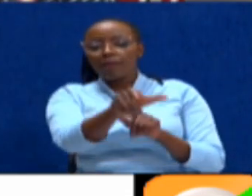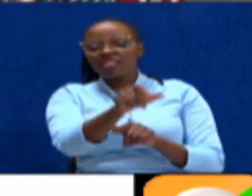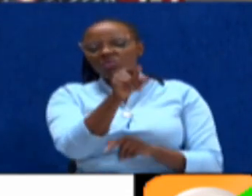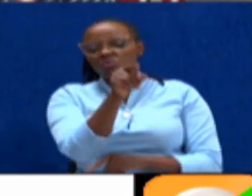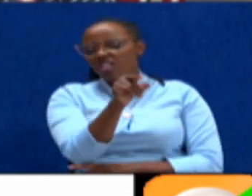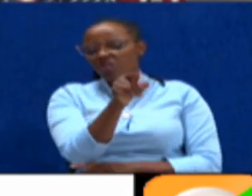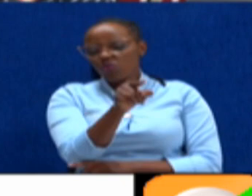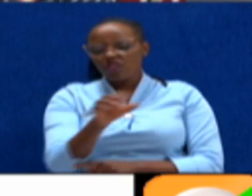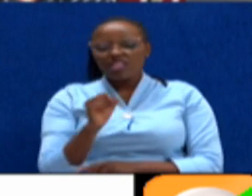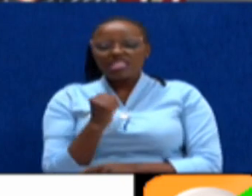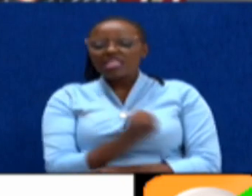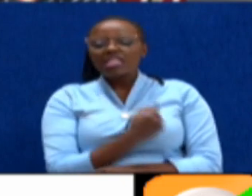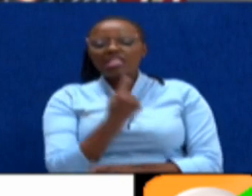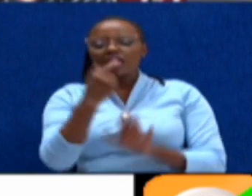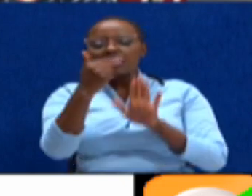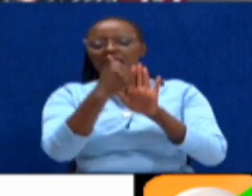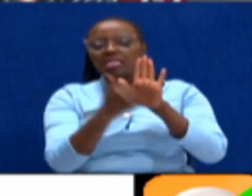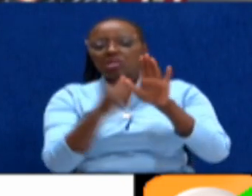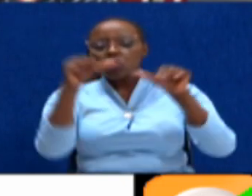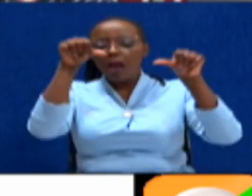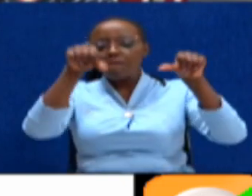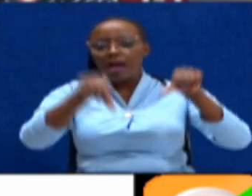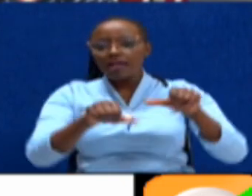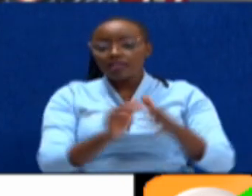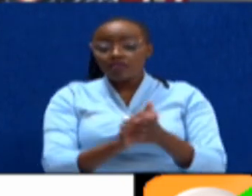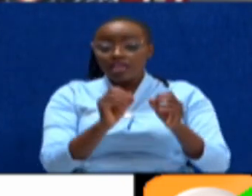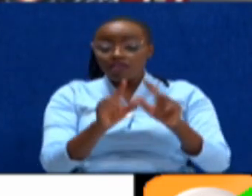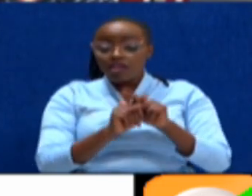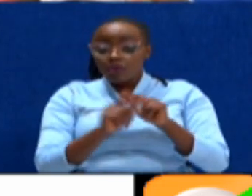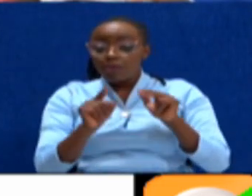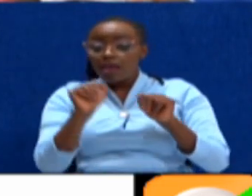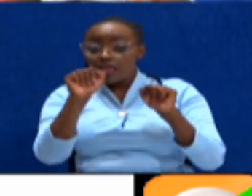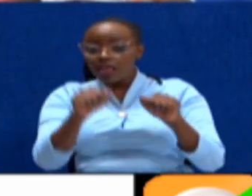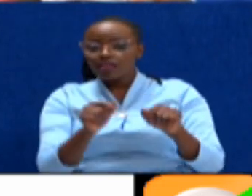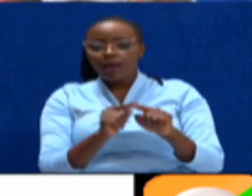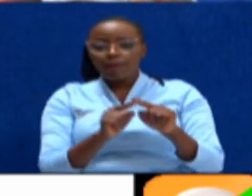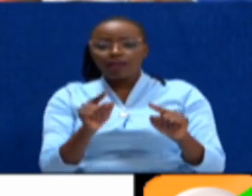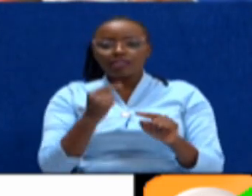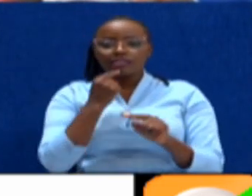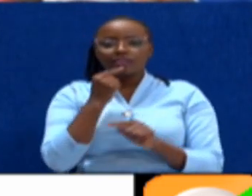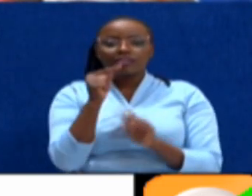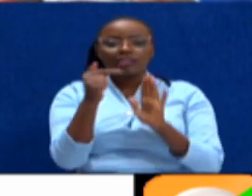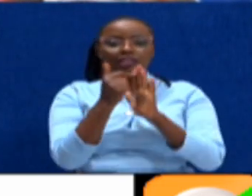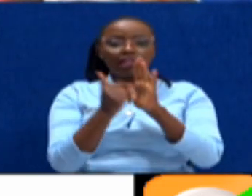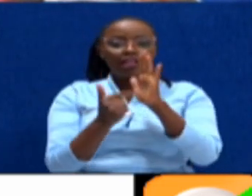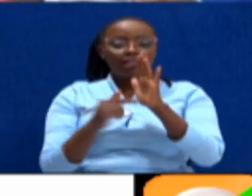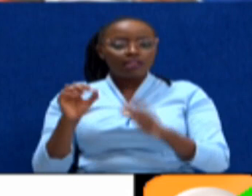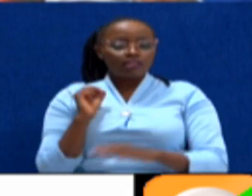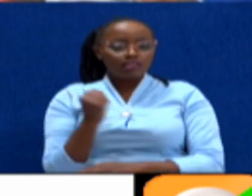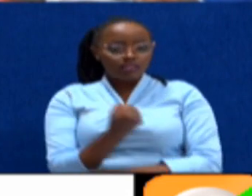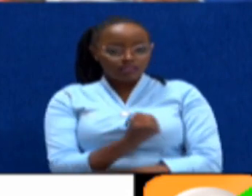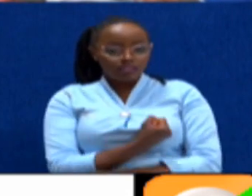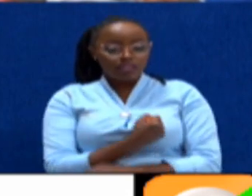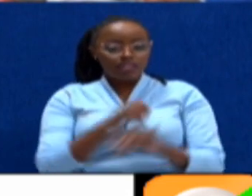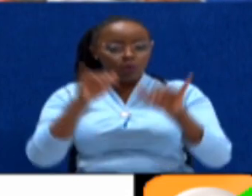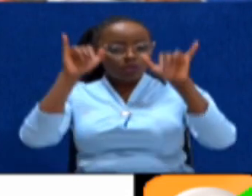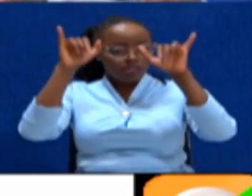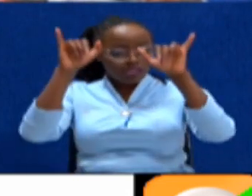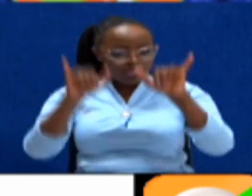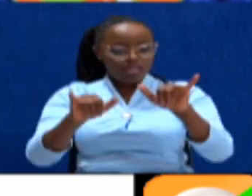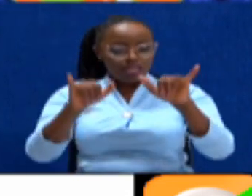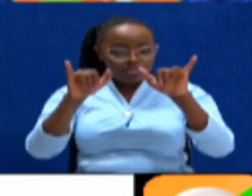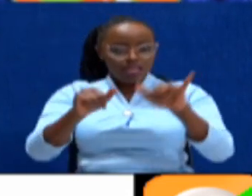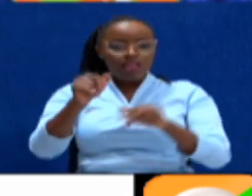wewe, Senate ilisema hivi. Even if you escaped that, but this is what was said about you in the Senate. And it will remain in the